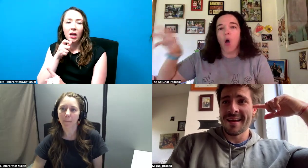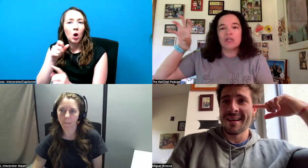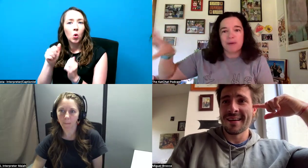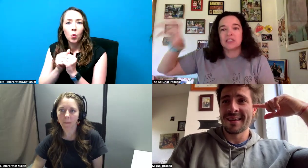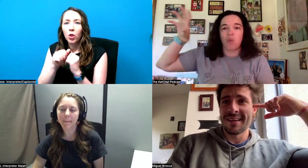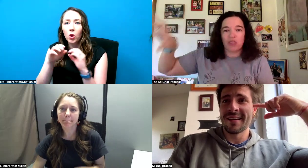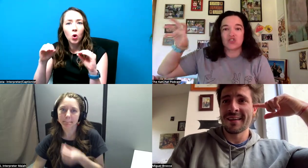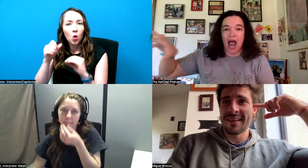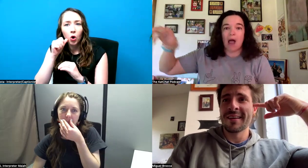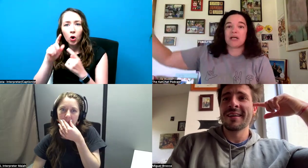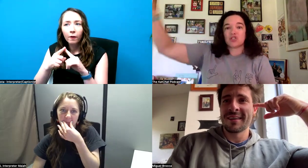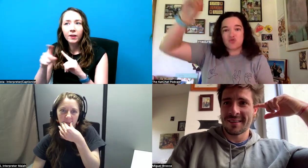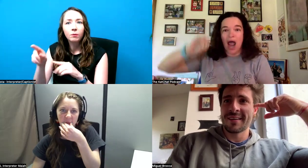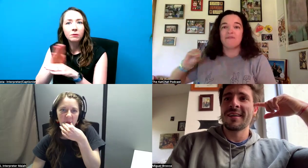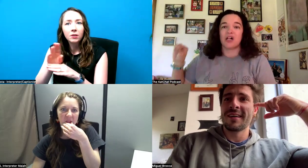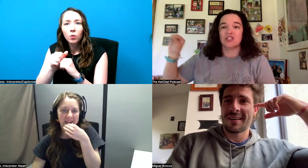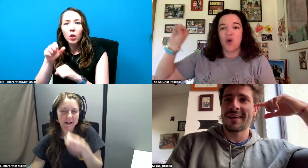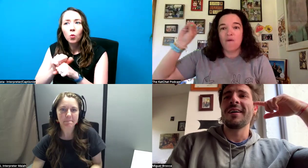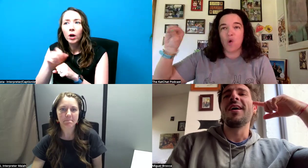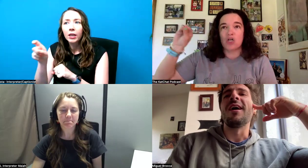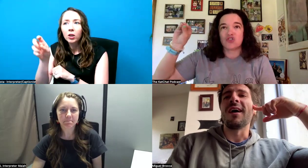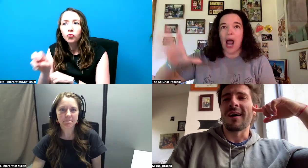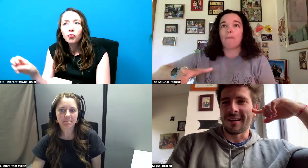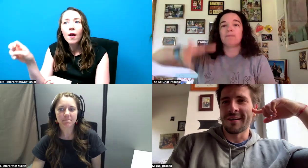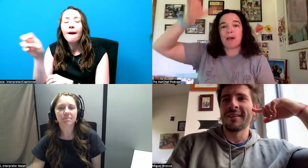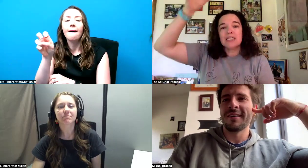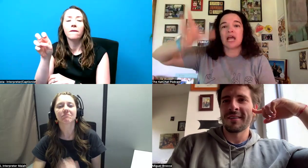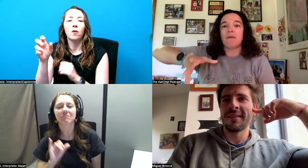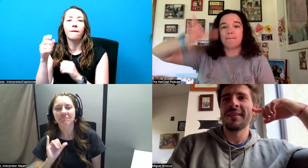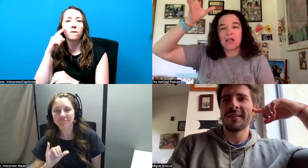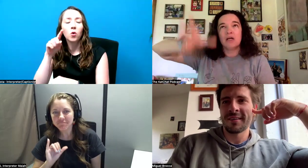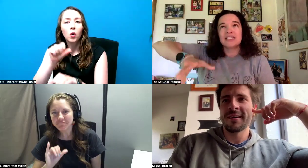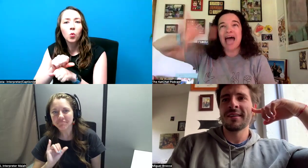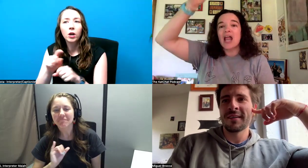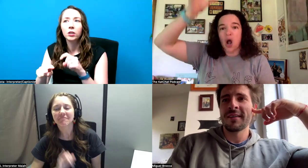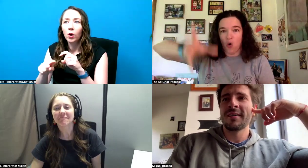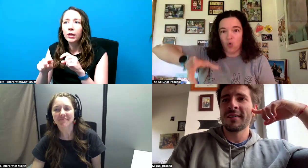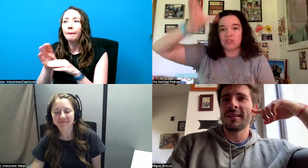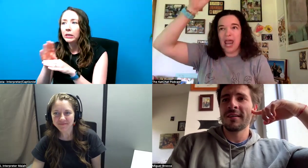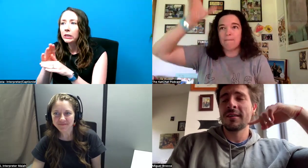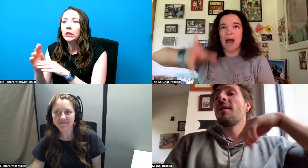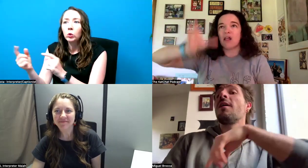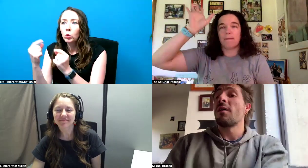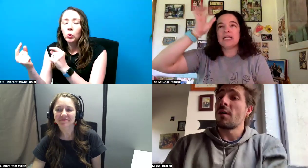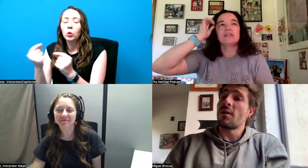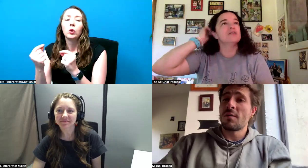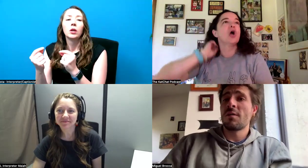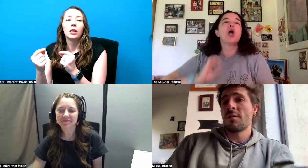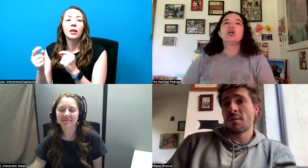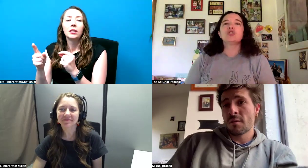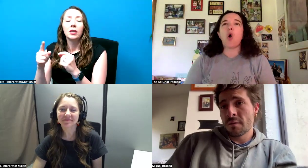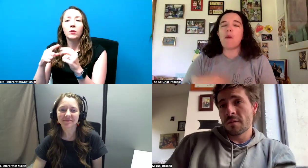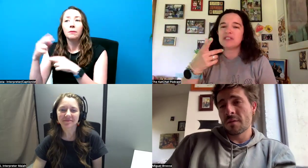was always busy with his job because he traveled for his Uh-huh. job, building silos and metal